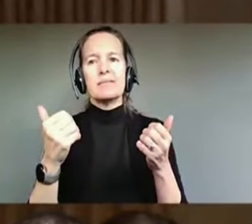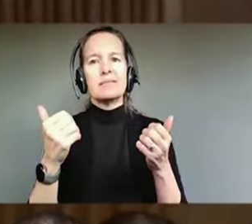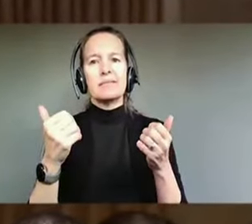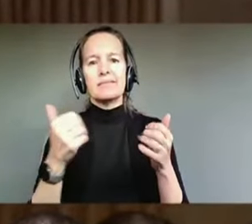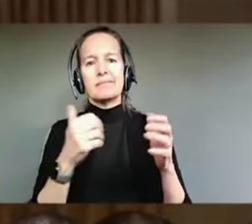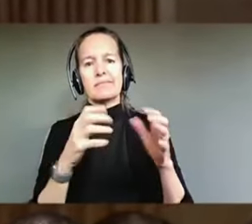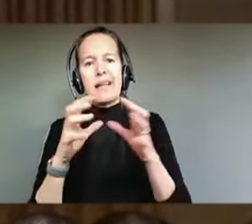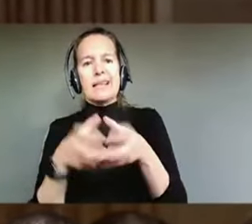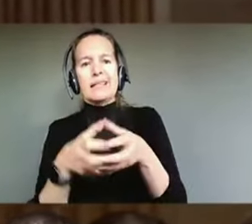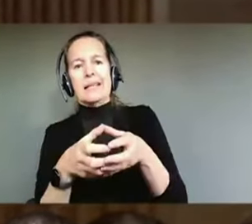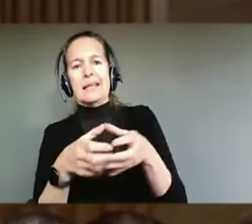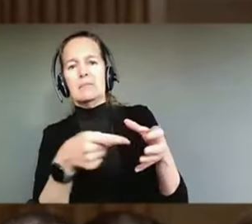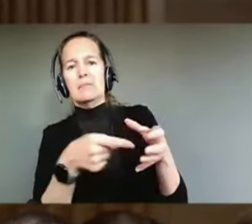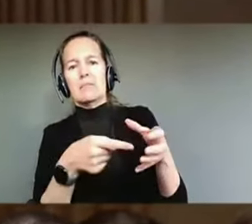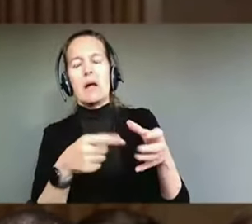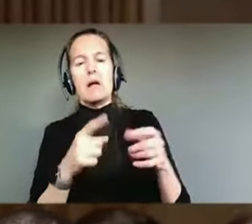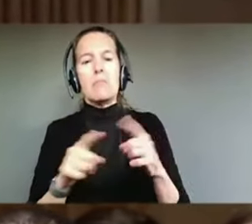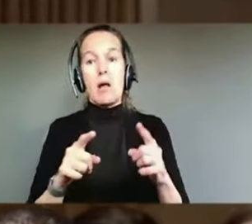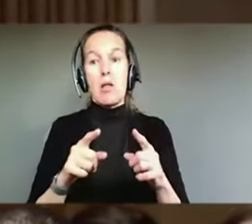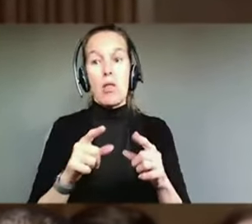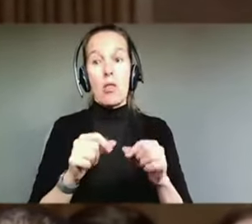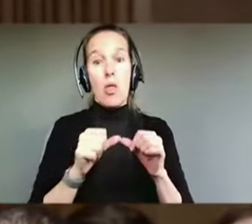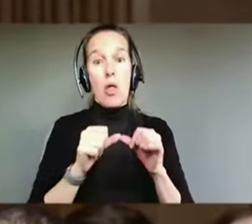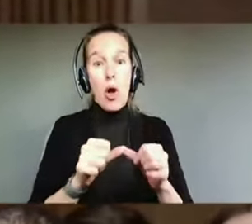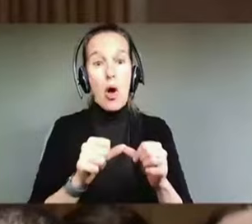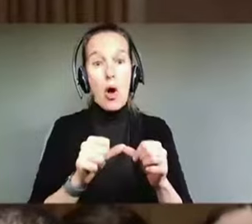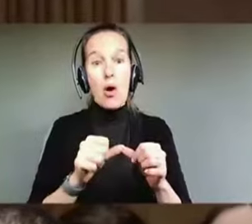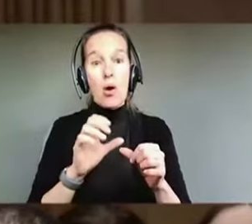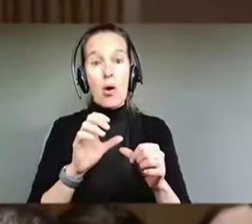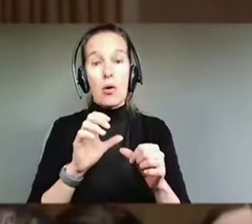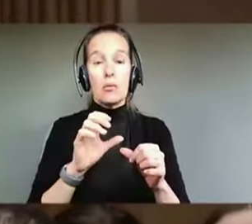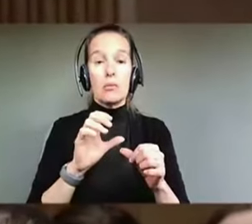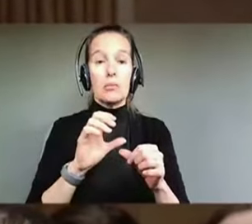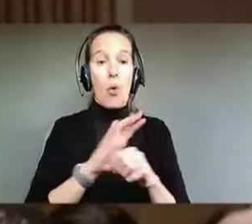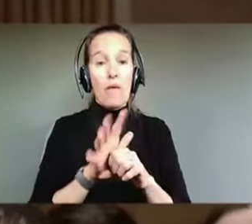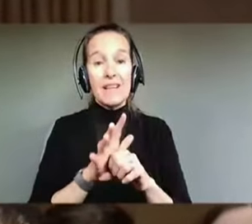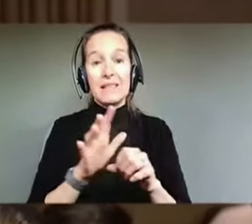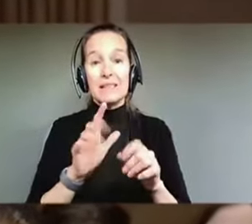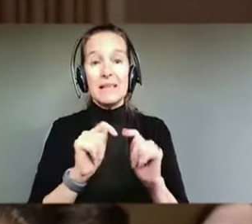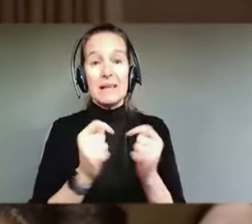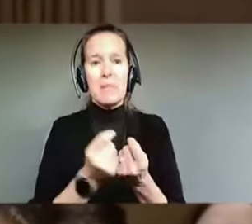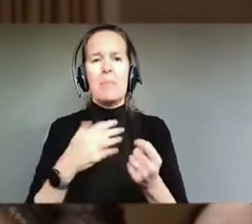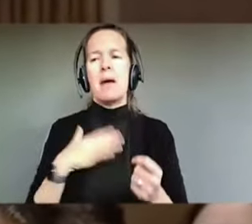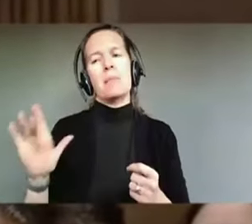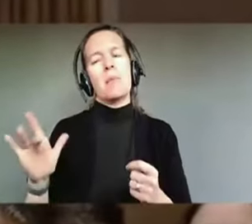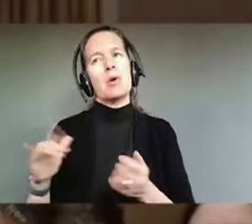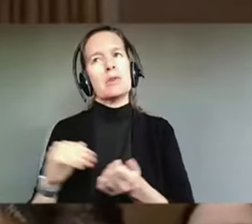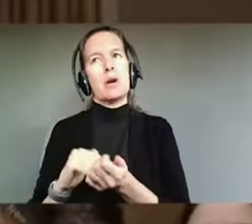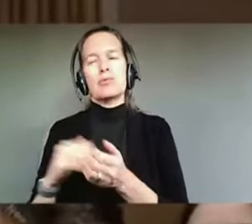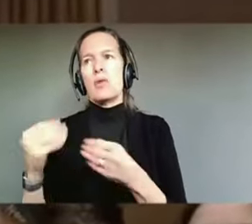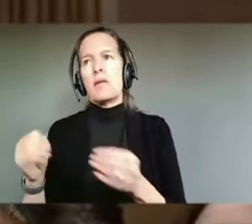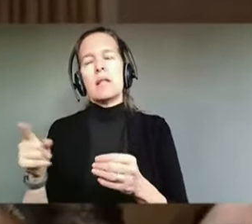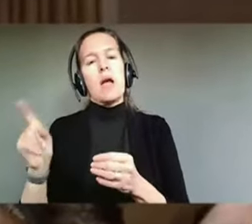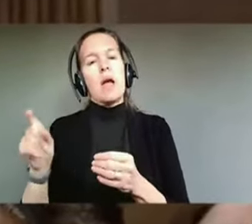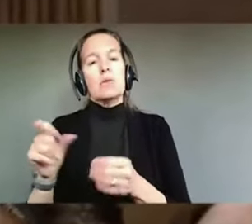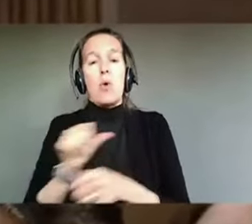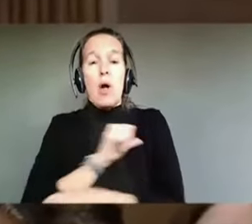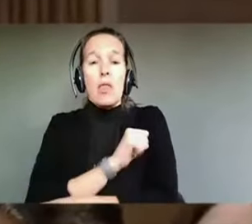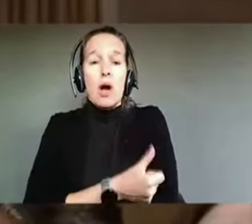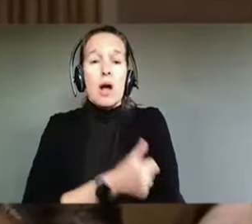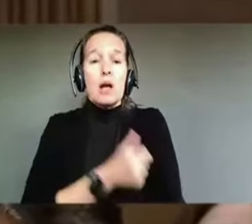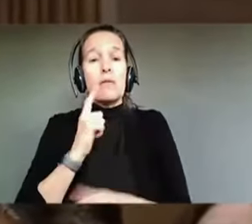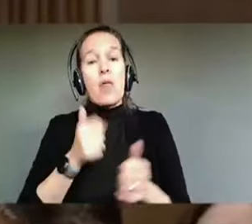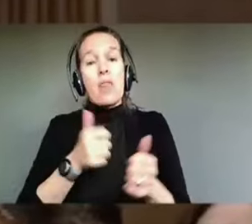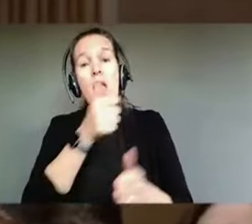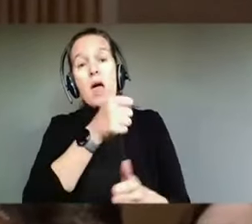actual long COVID team that they have, right. My poor doctor's office, I mean, they had to not only get authorization for the head of the team, but every